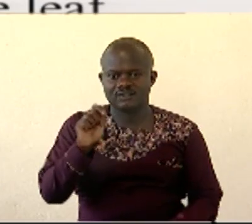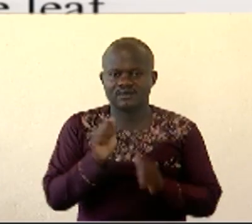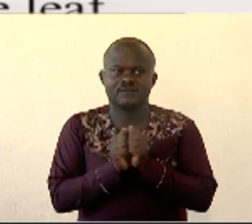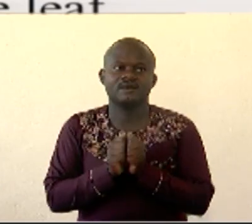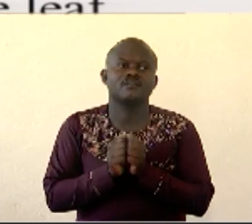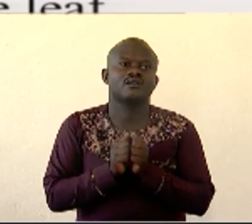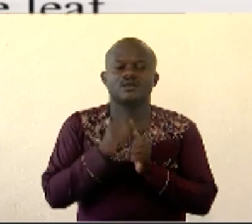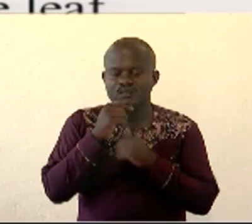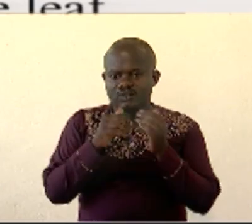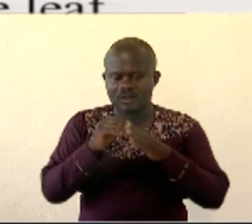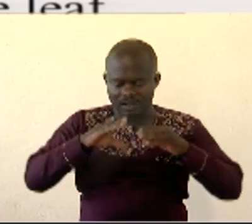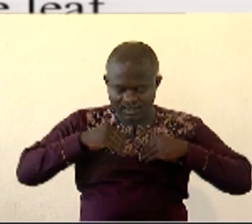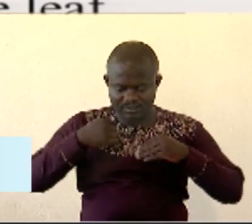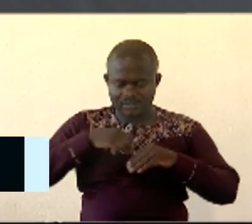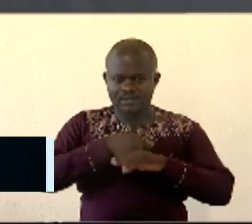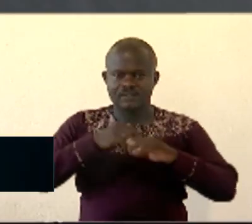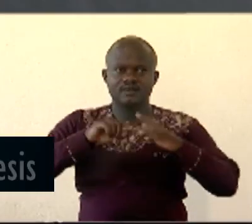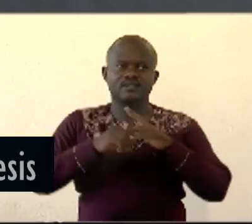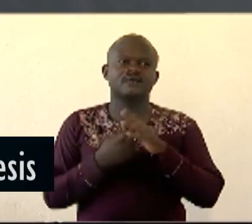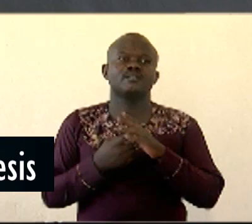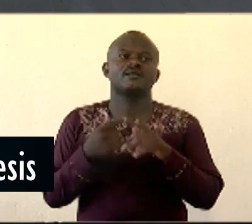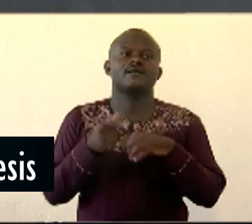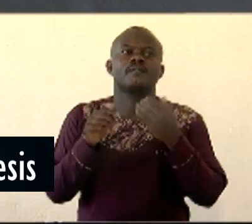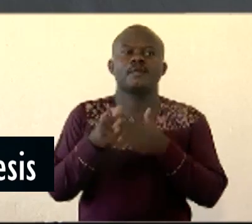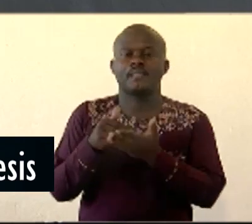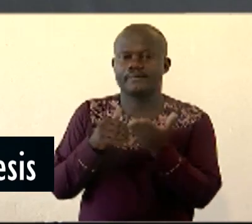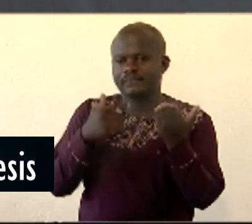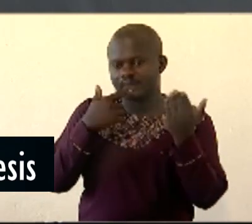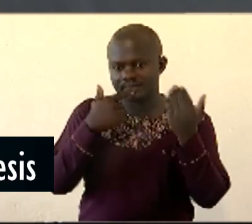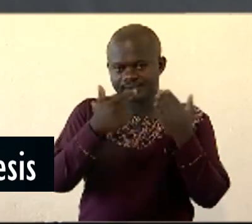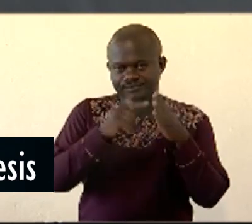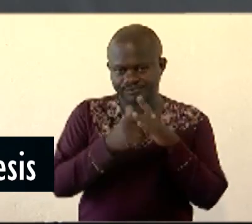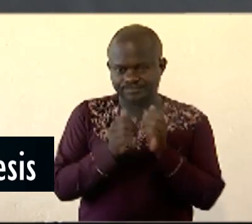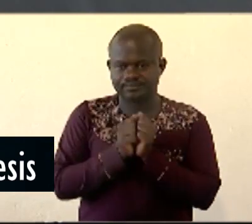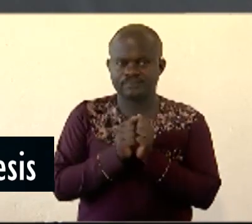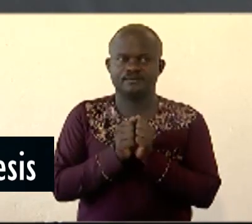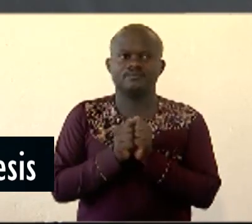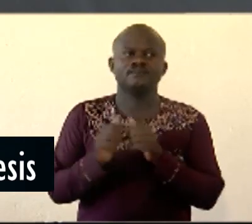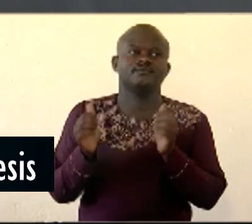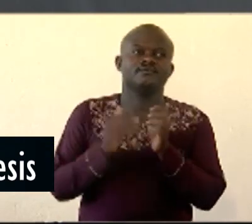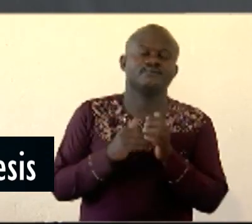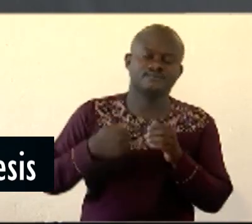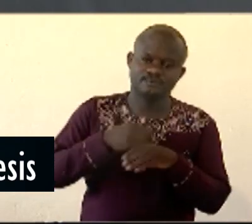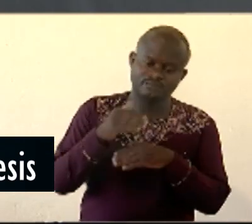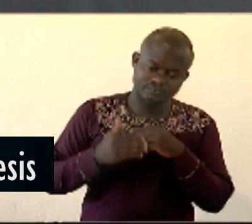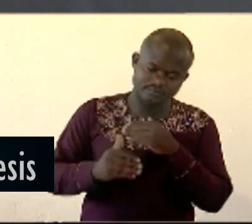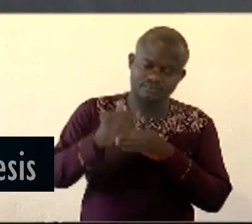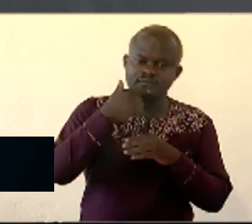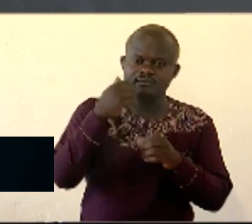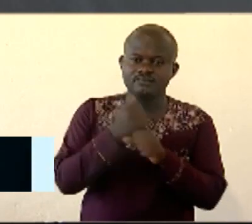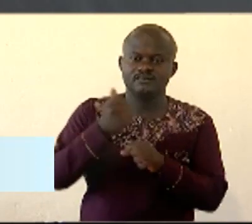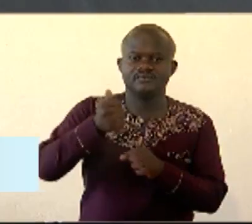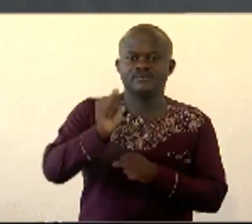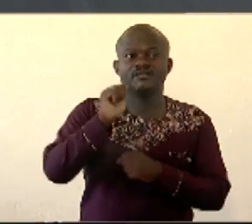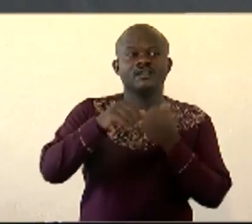So let's start our lesson. I think everybody is ready to start the lesson, and you're going to enjoy the lesson. I think you